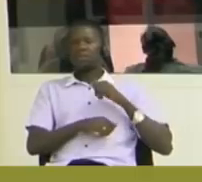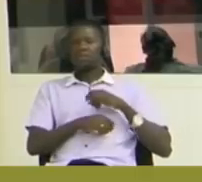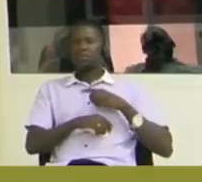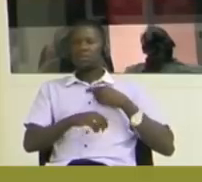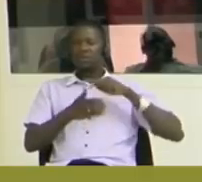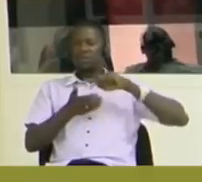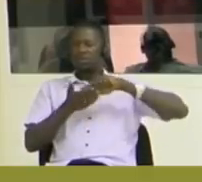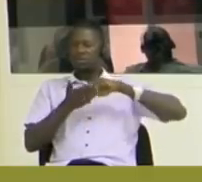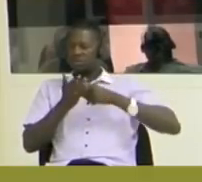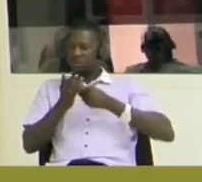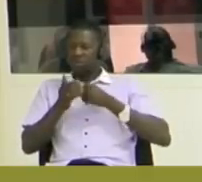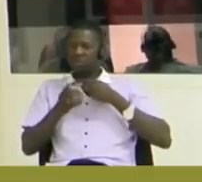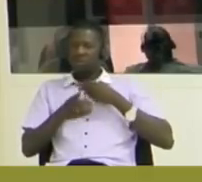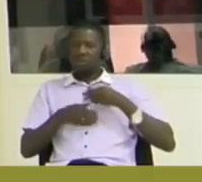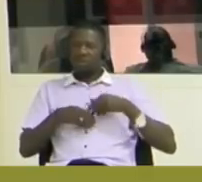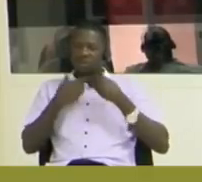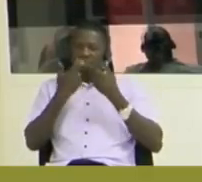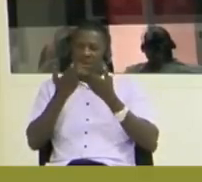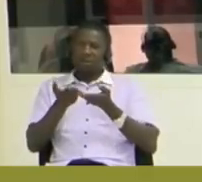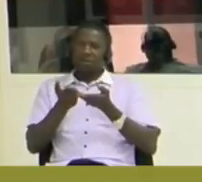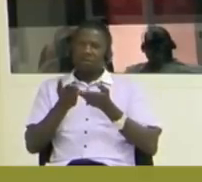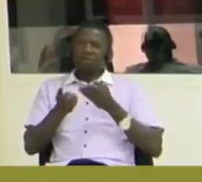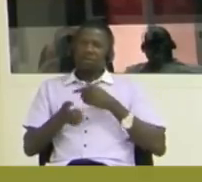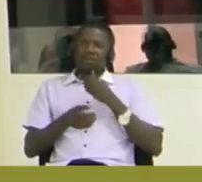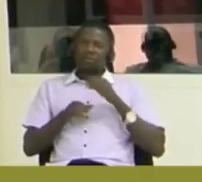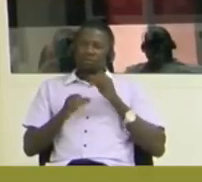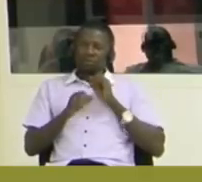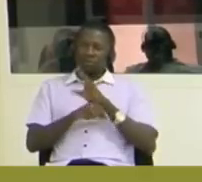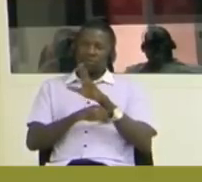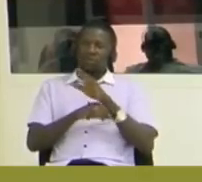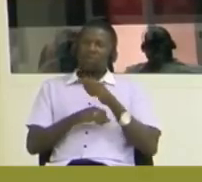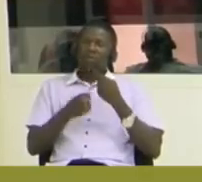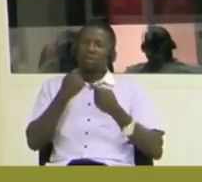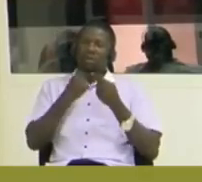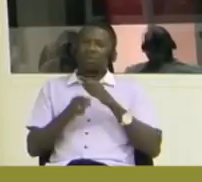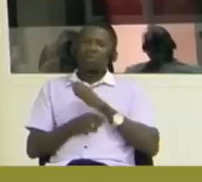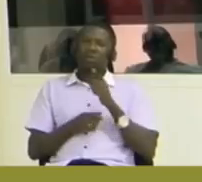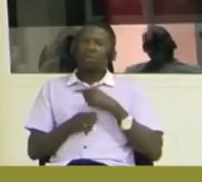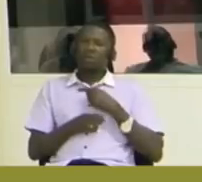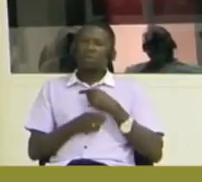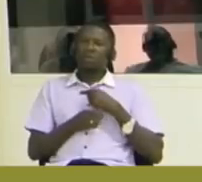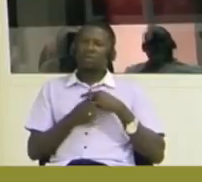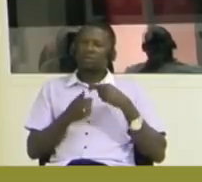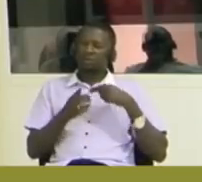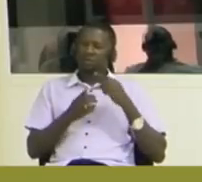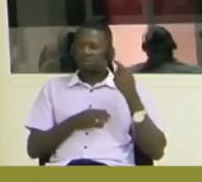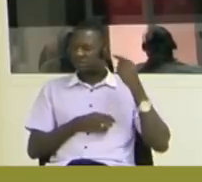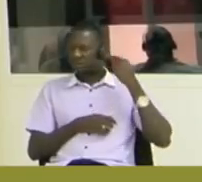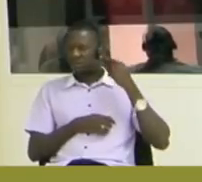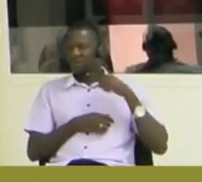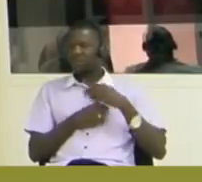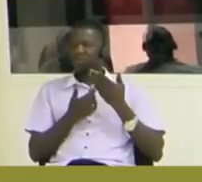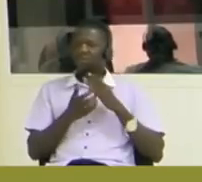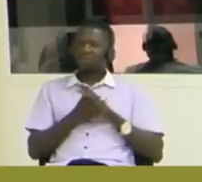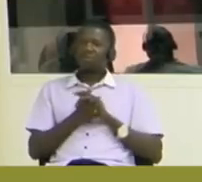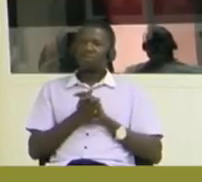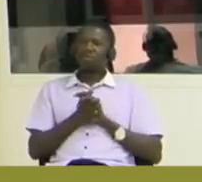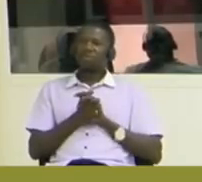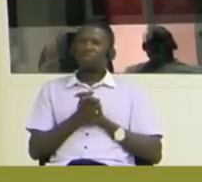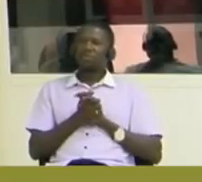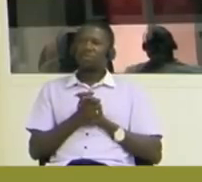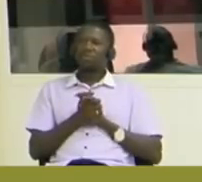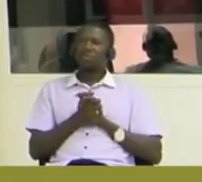to the point you had been given and play it again without the intervention or the interference of the other